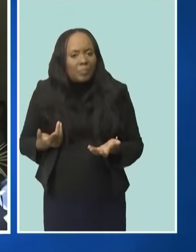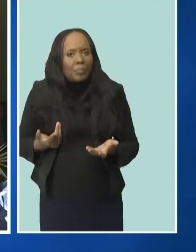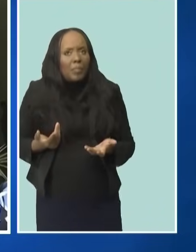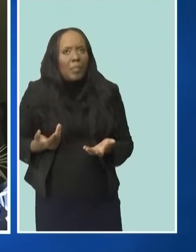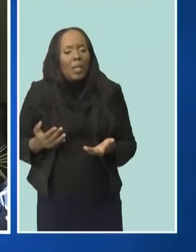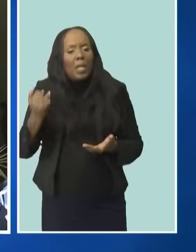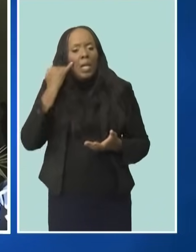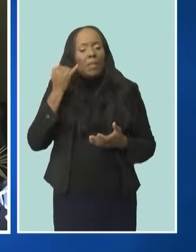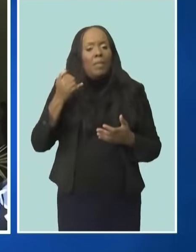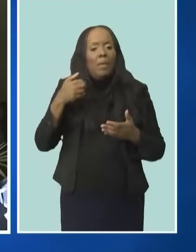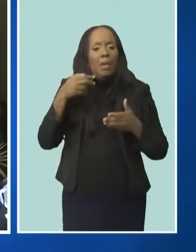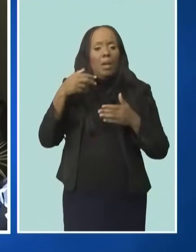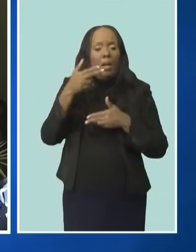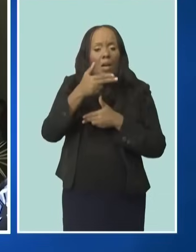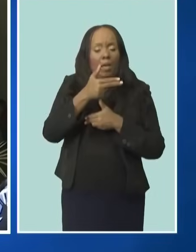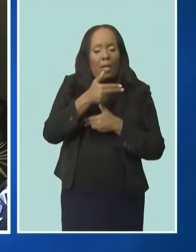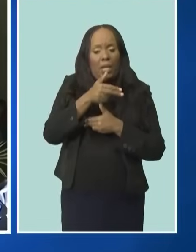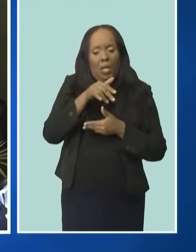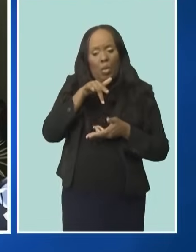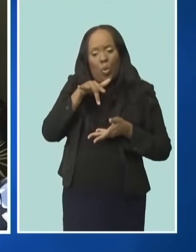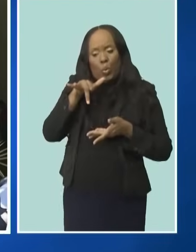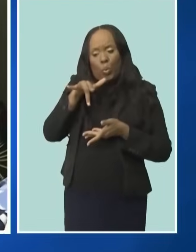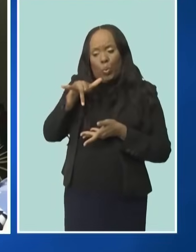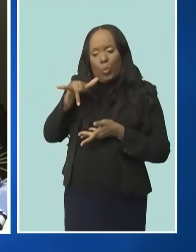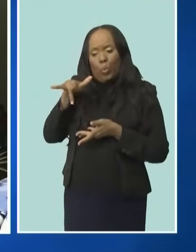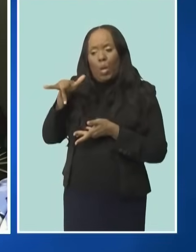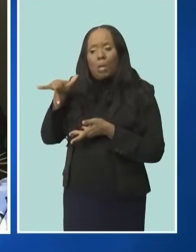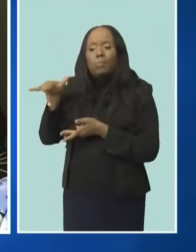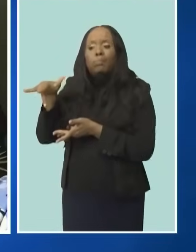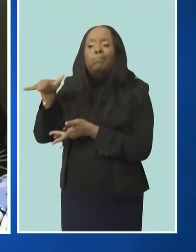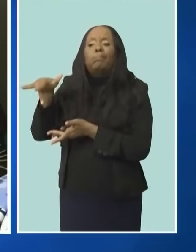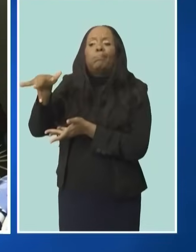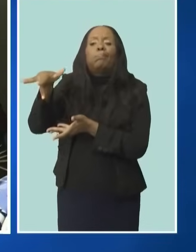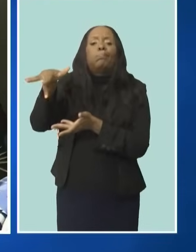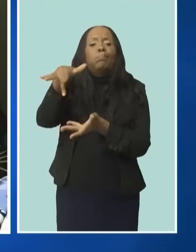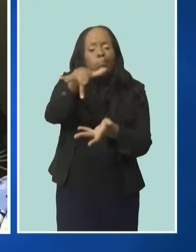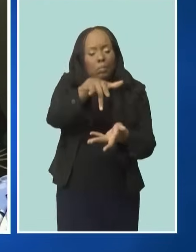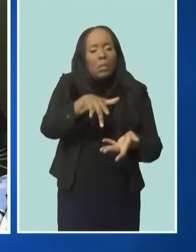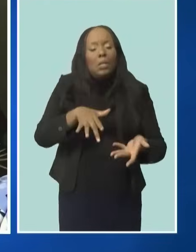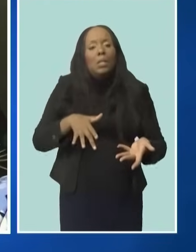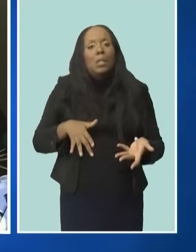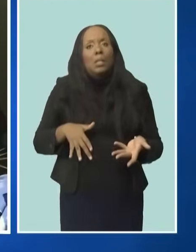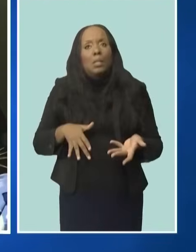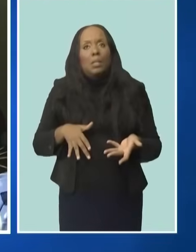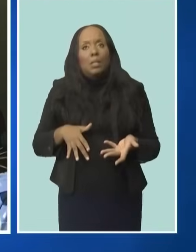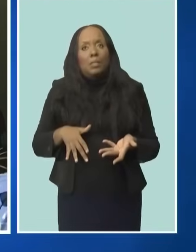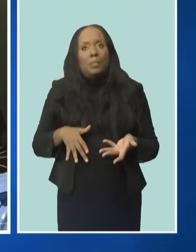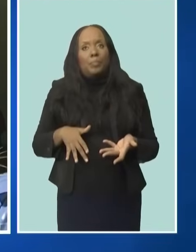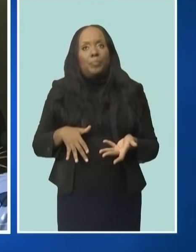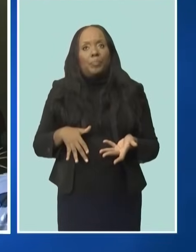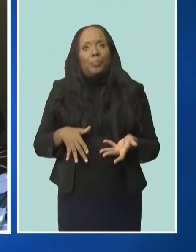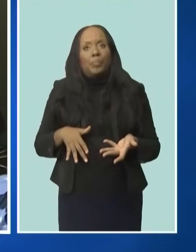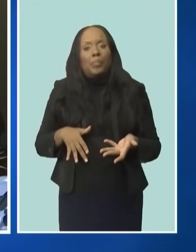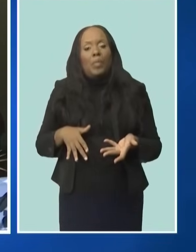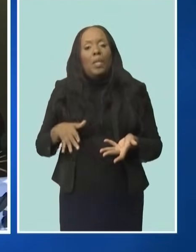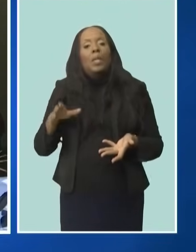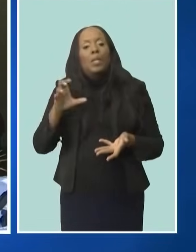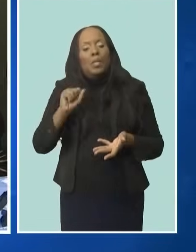come our direction and then drift westerly. So relief supplies can follow the